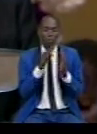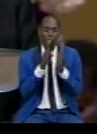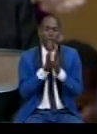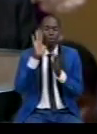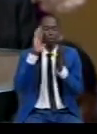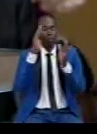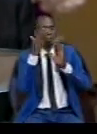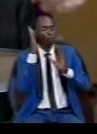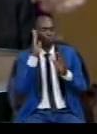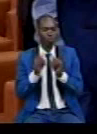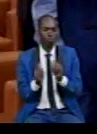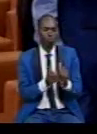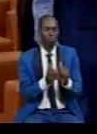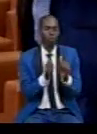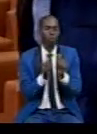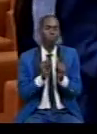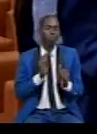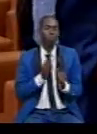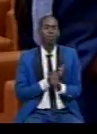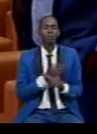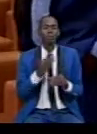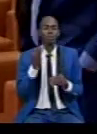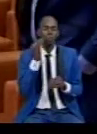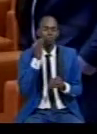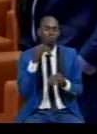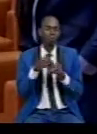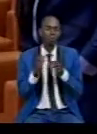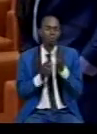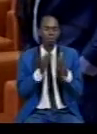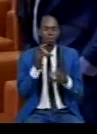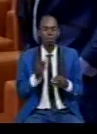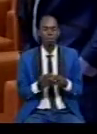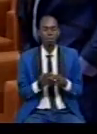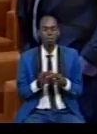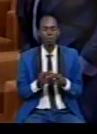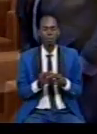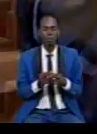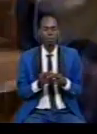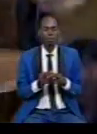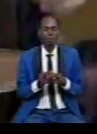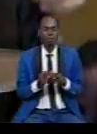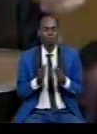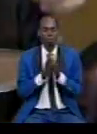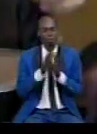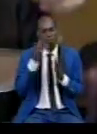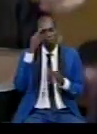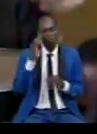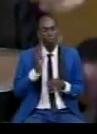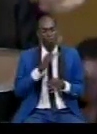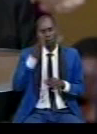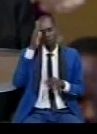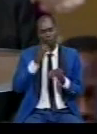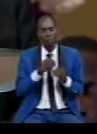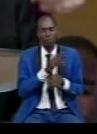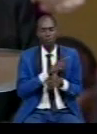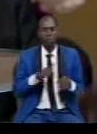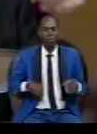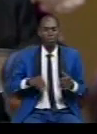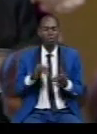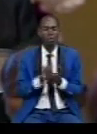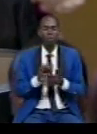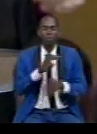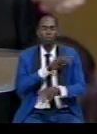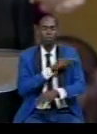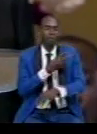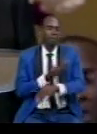us in Jesus' name. Bless our Father in the Lord mightily and renew